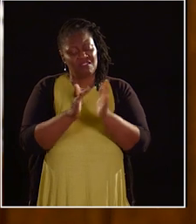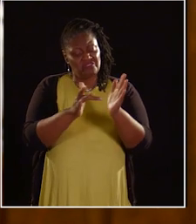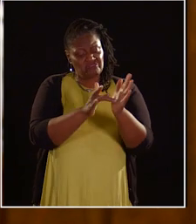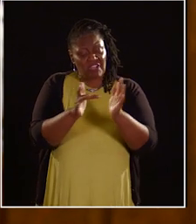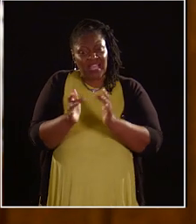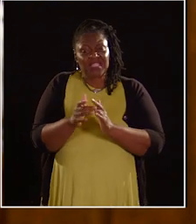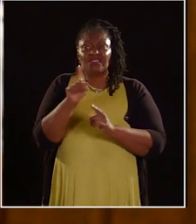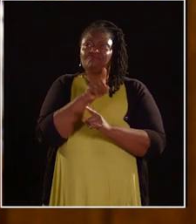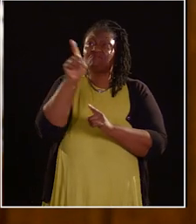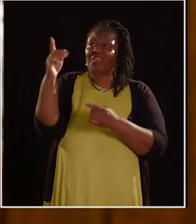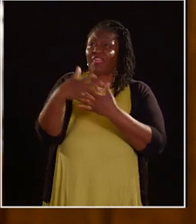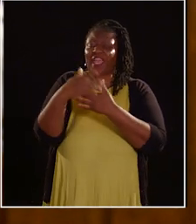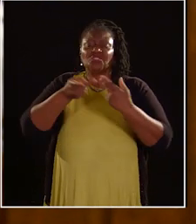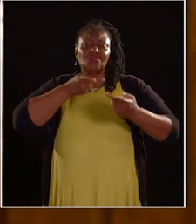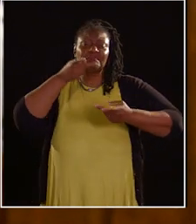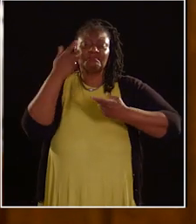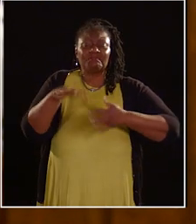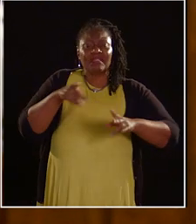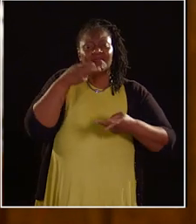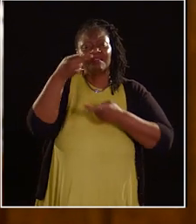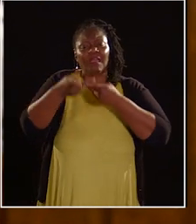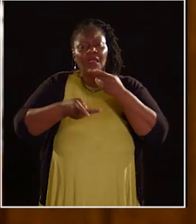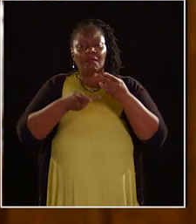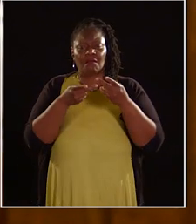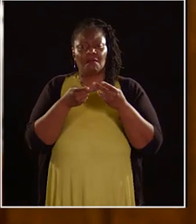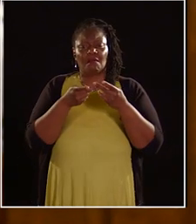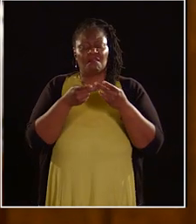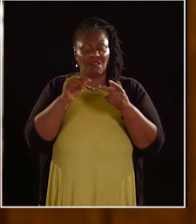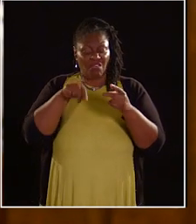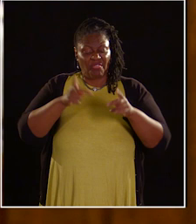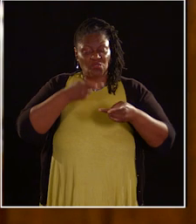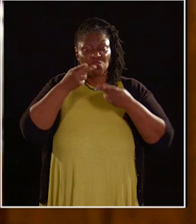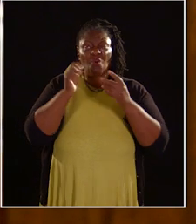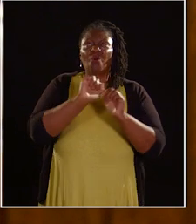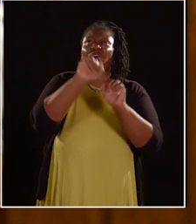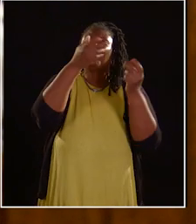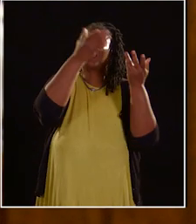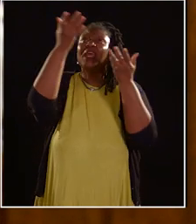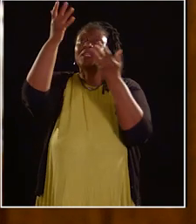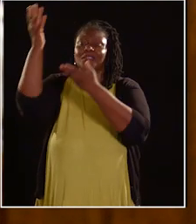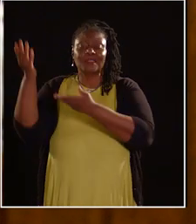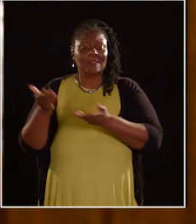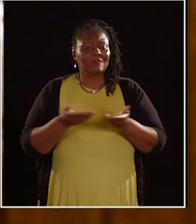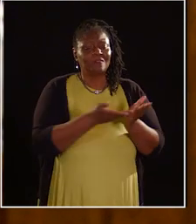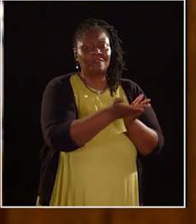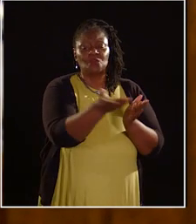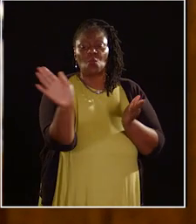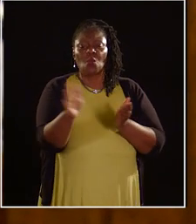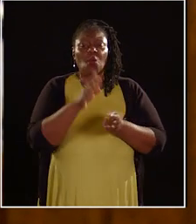Christ, for whom the angels sang, give the song of the kingdom to all who weep.